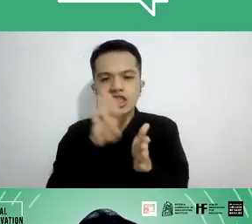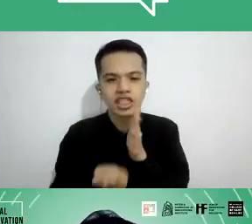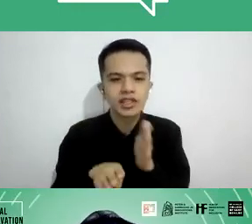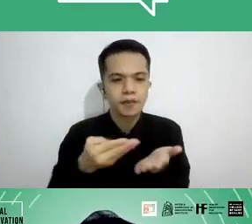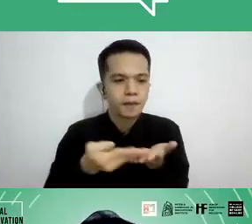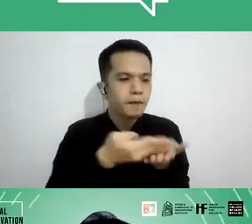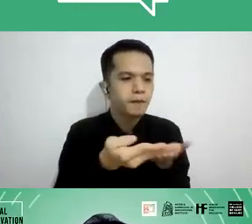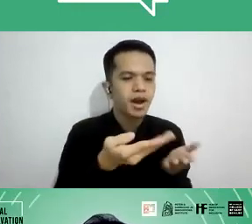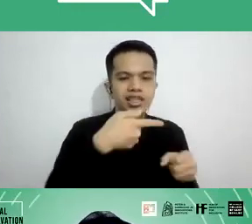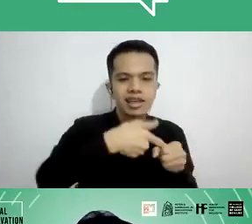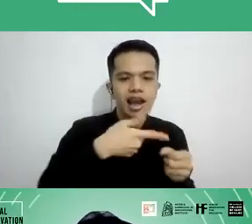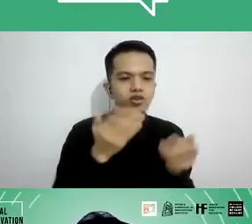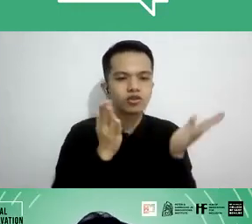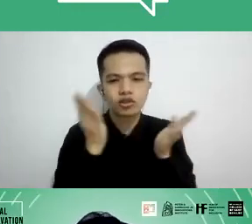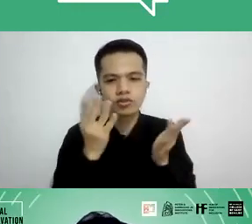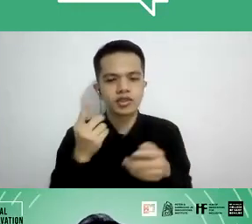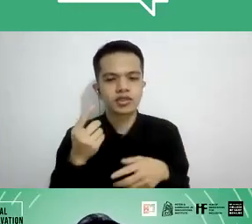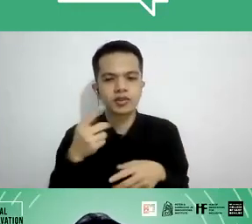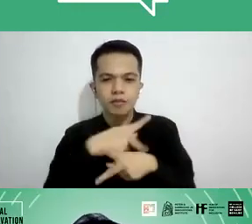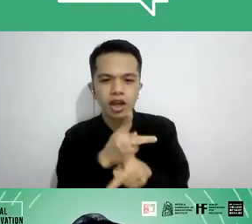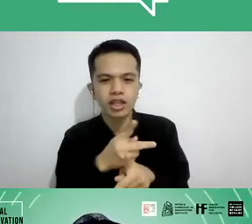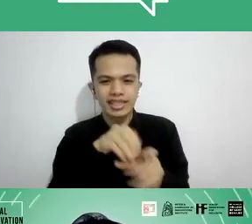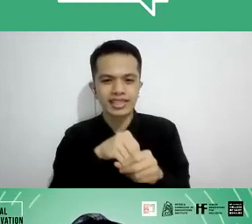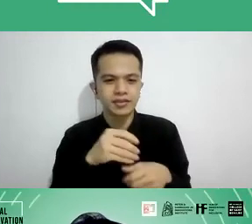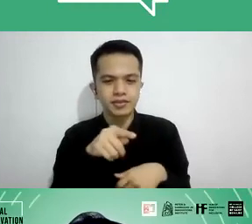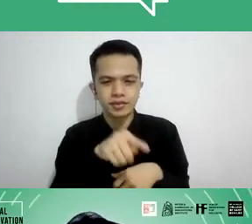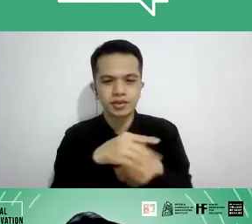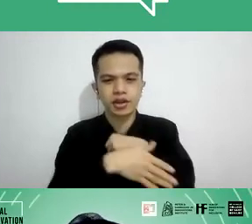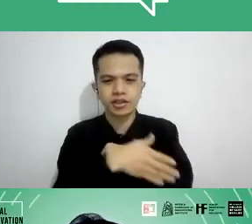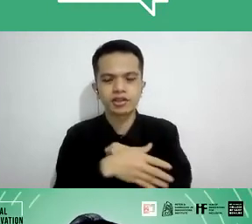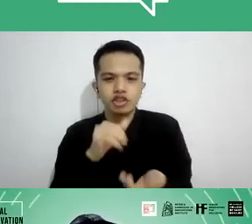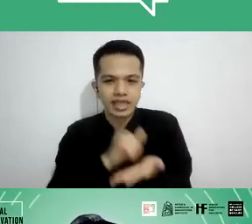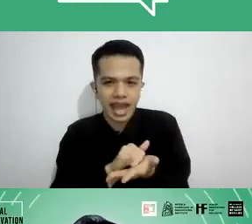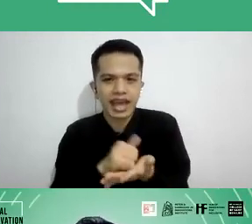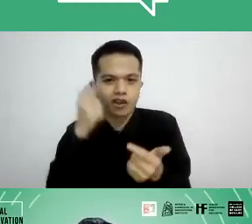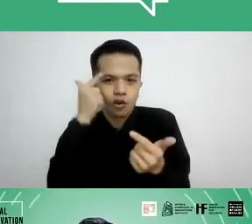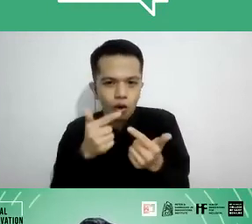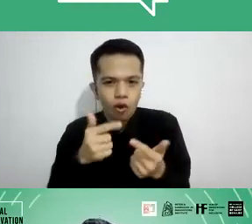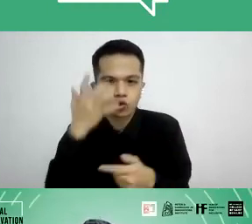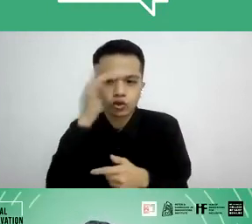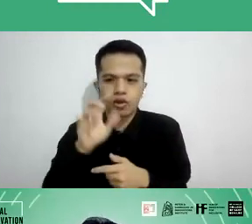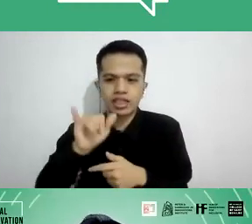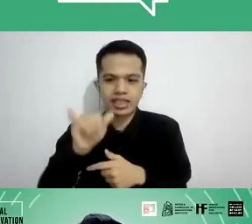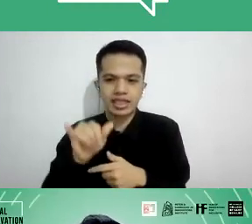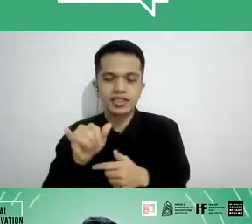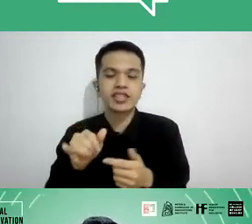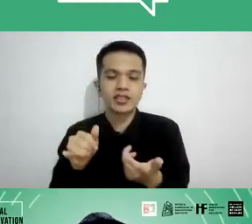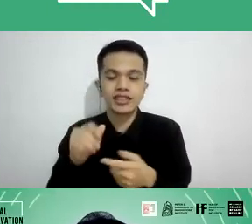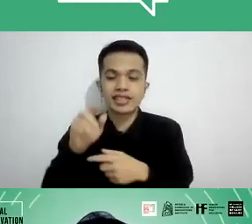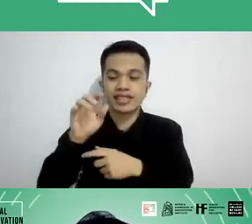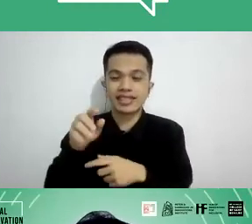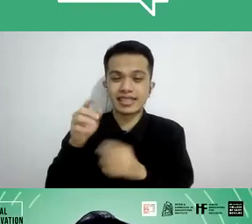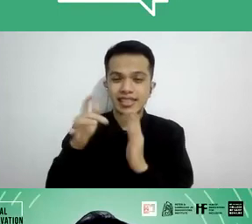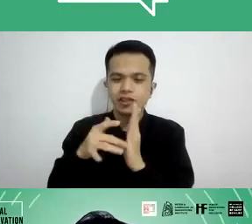or gases or services in the country. Those are what smart technologies aim to do. And so these technologies have to be